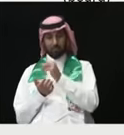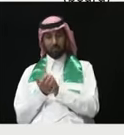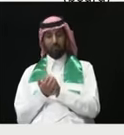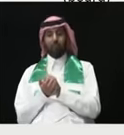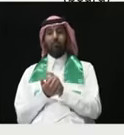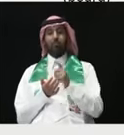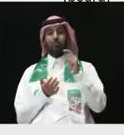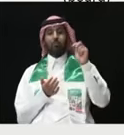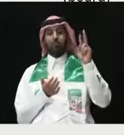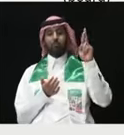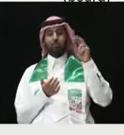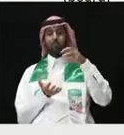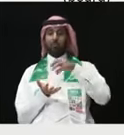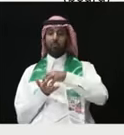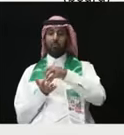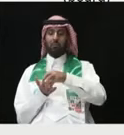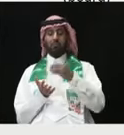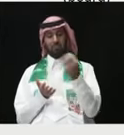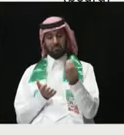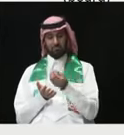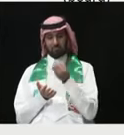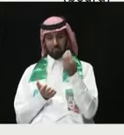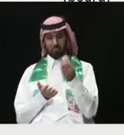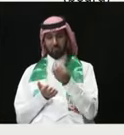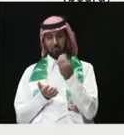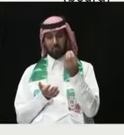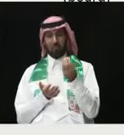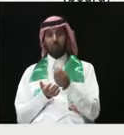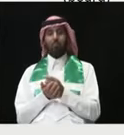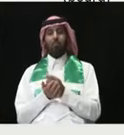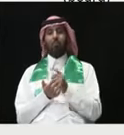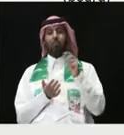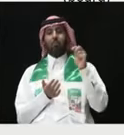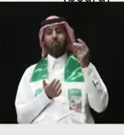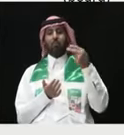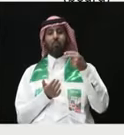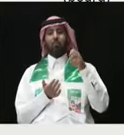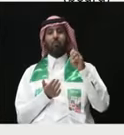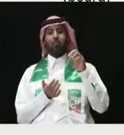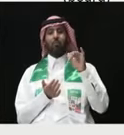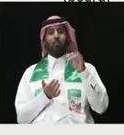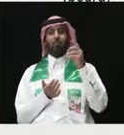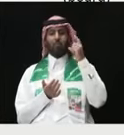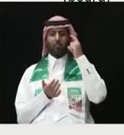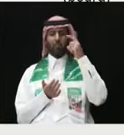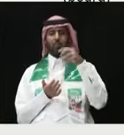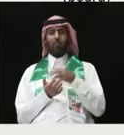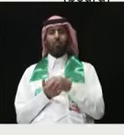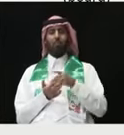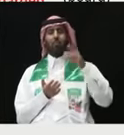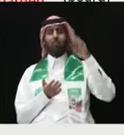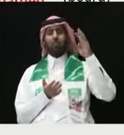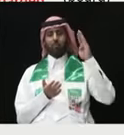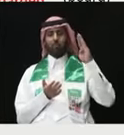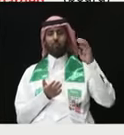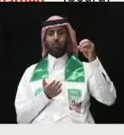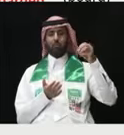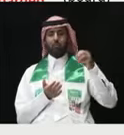to Athens. There they board. How do we use board?